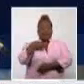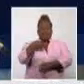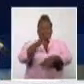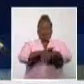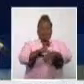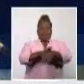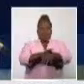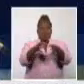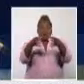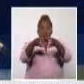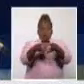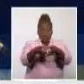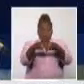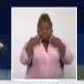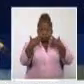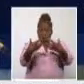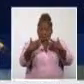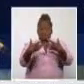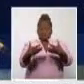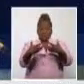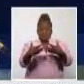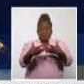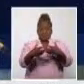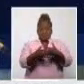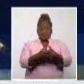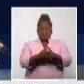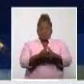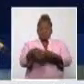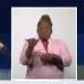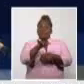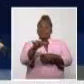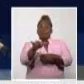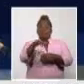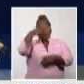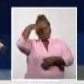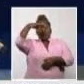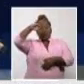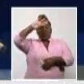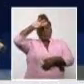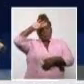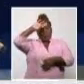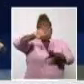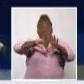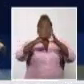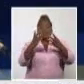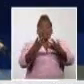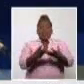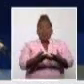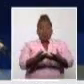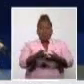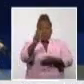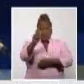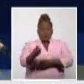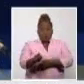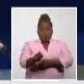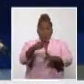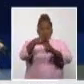who had already was confirmed previously as a carrier of COVID-19.